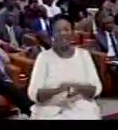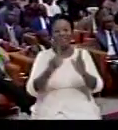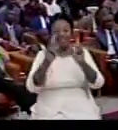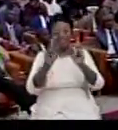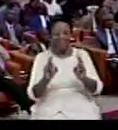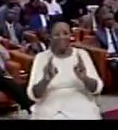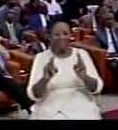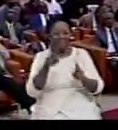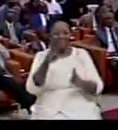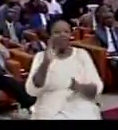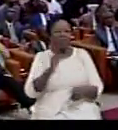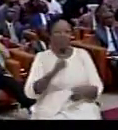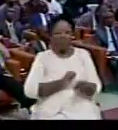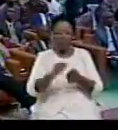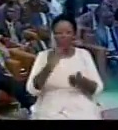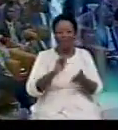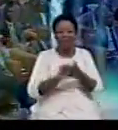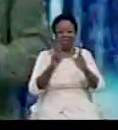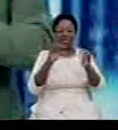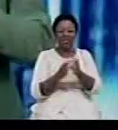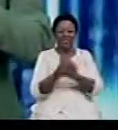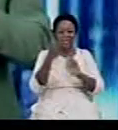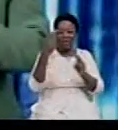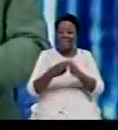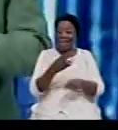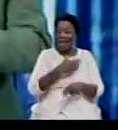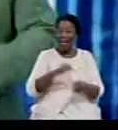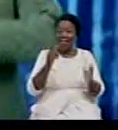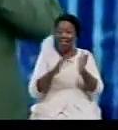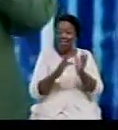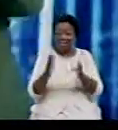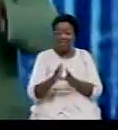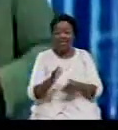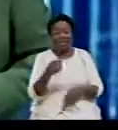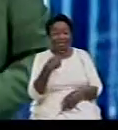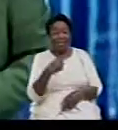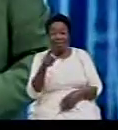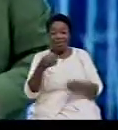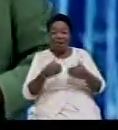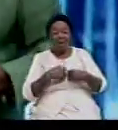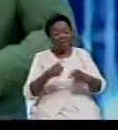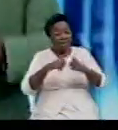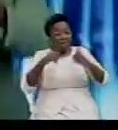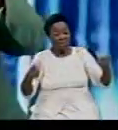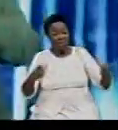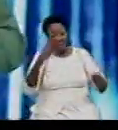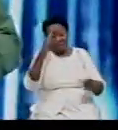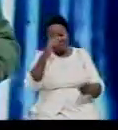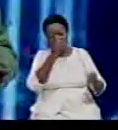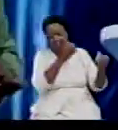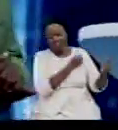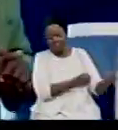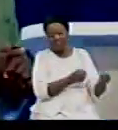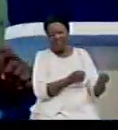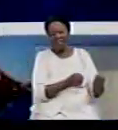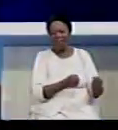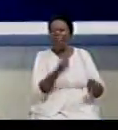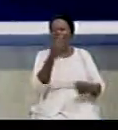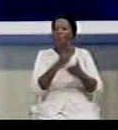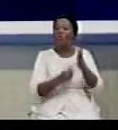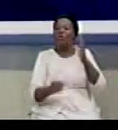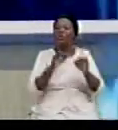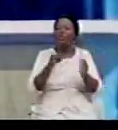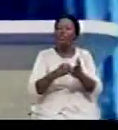And Jesus said, you have surpassing faith. What if it comes to your